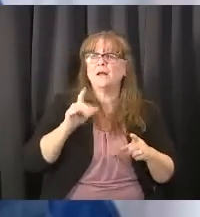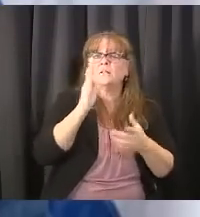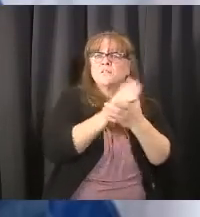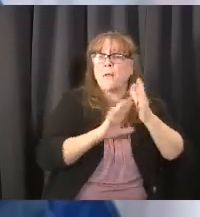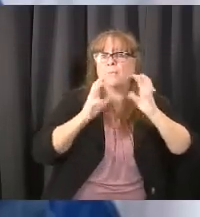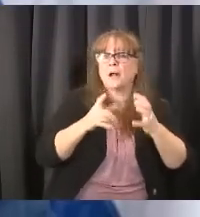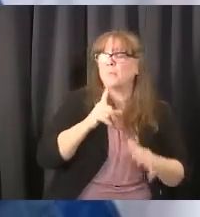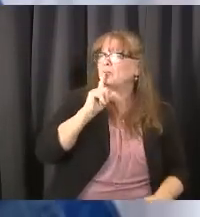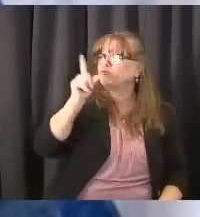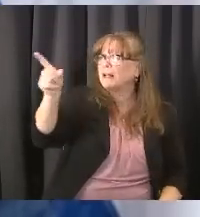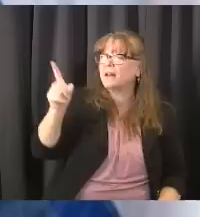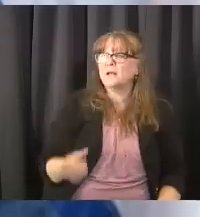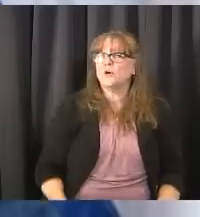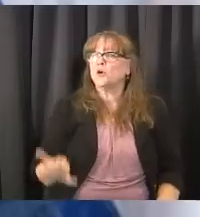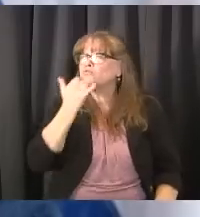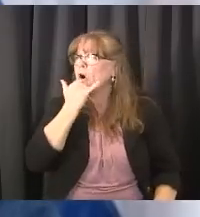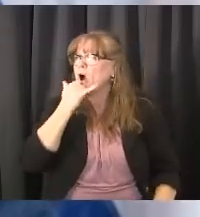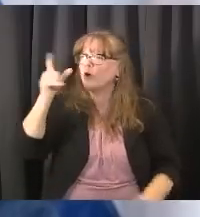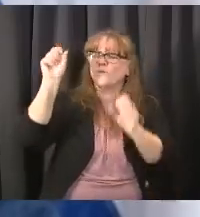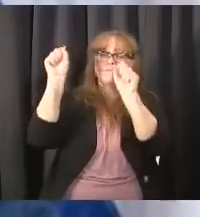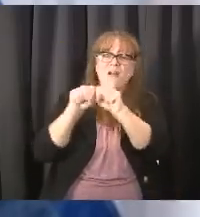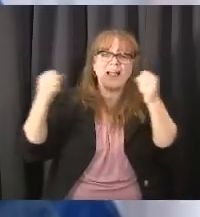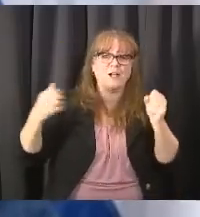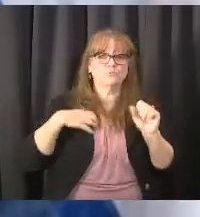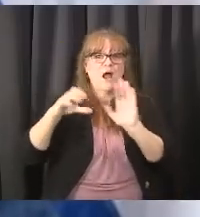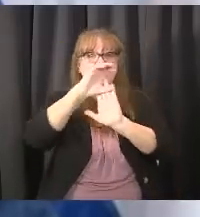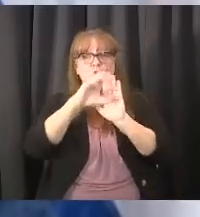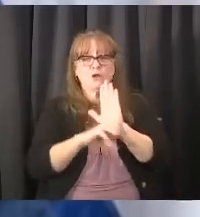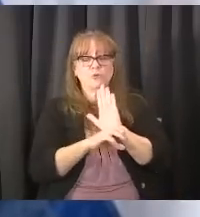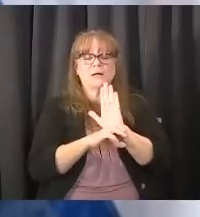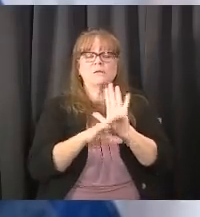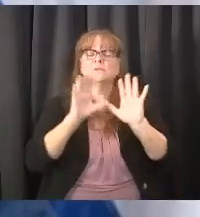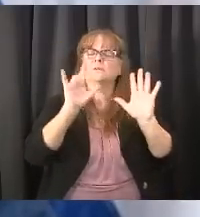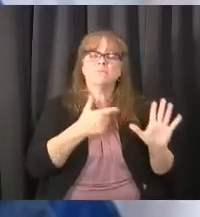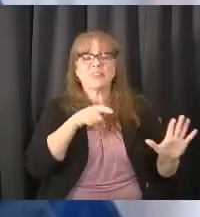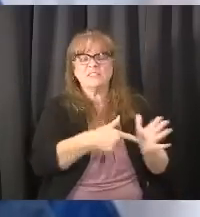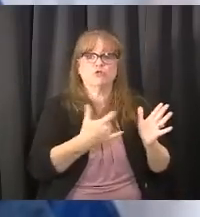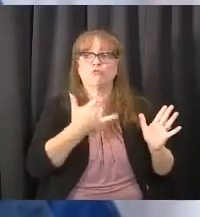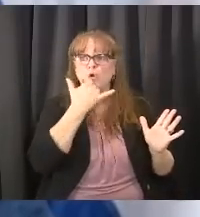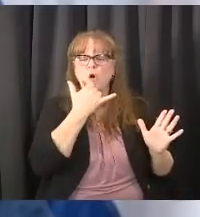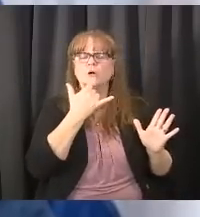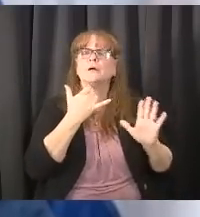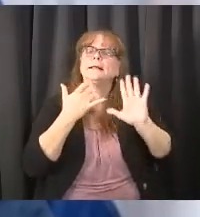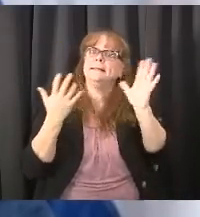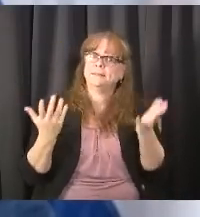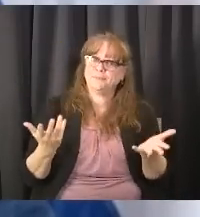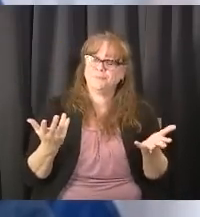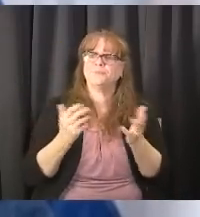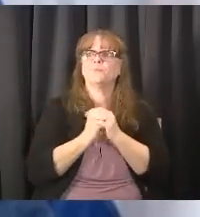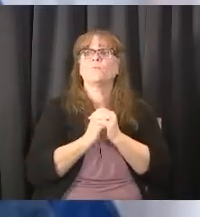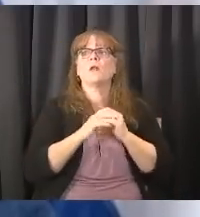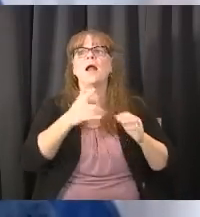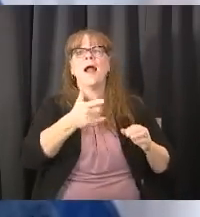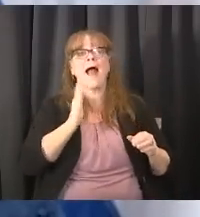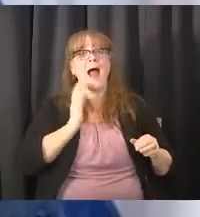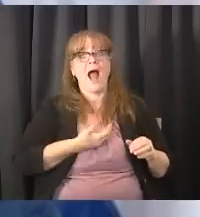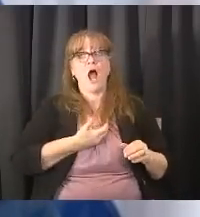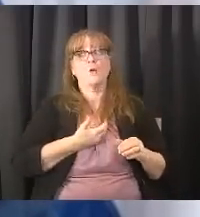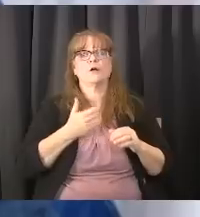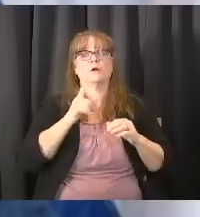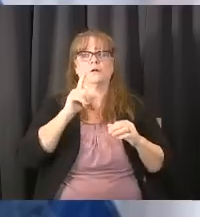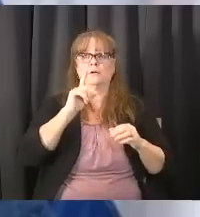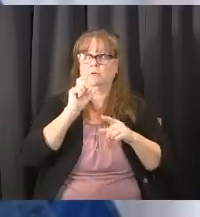These extraordinary steps have saved the lives of thousands of Coloradans, and we have sought from the beginning to balance the need